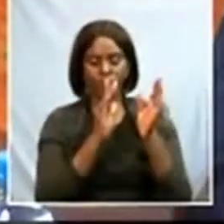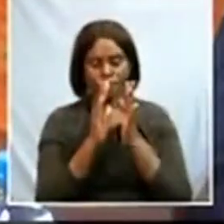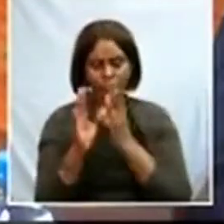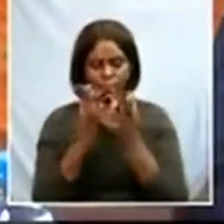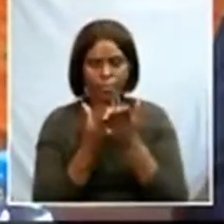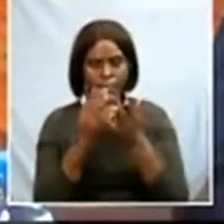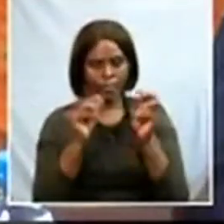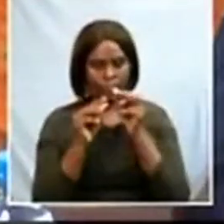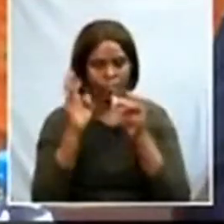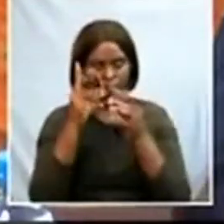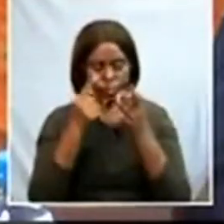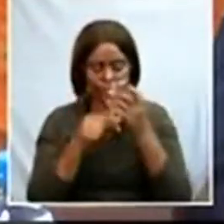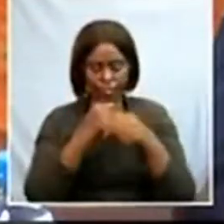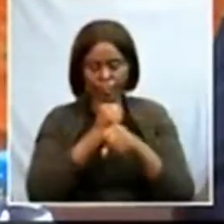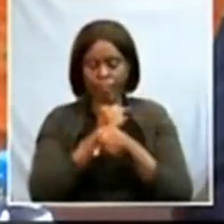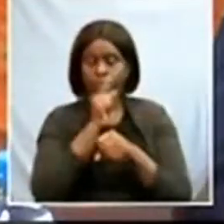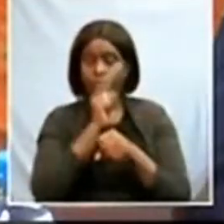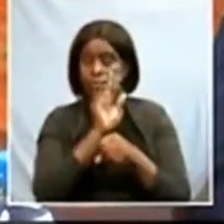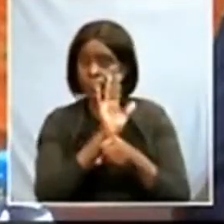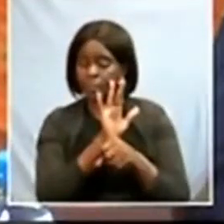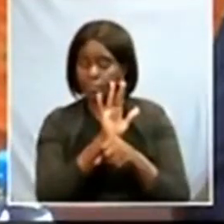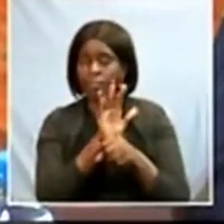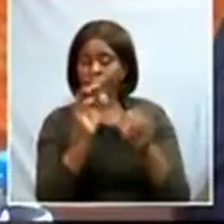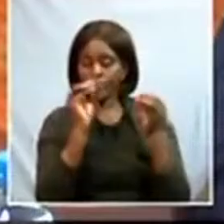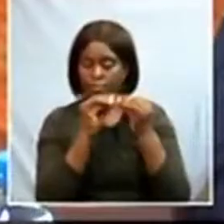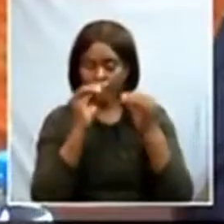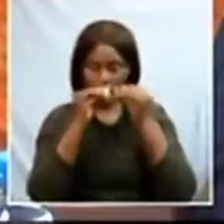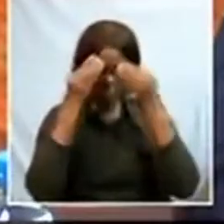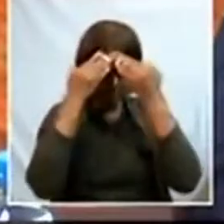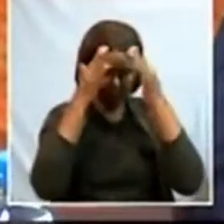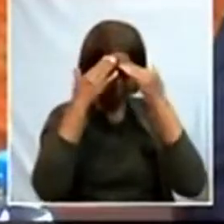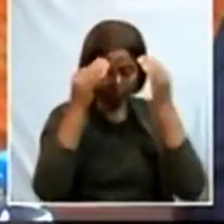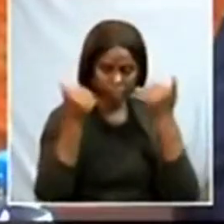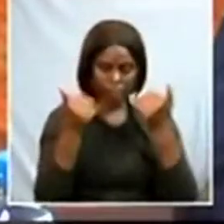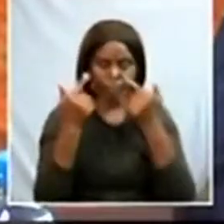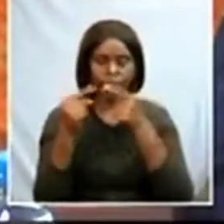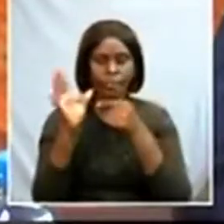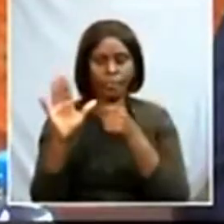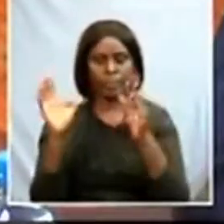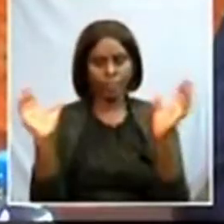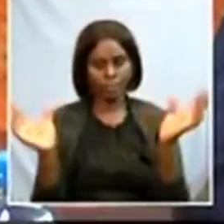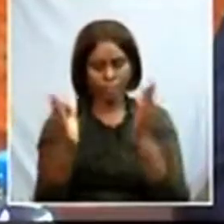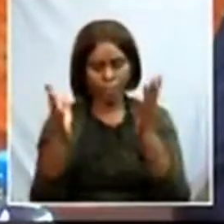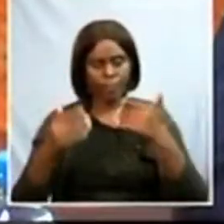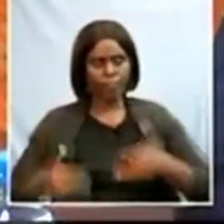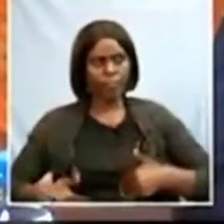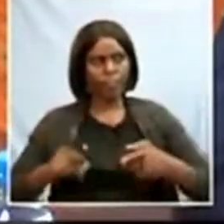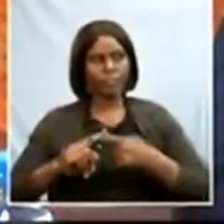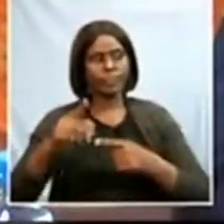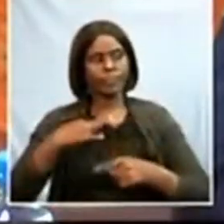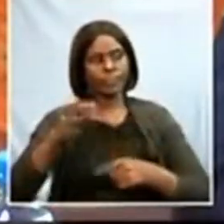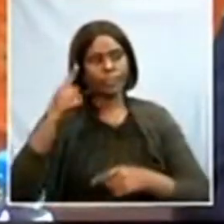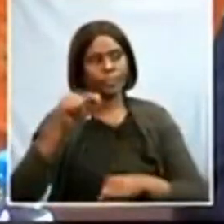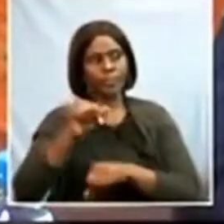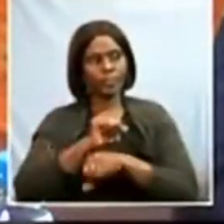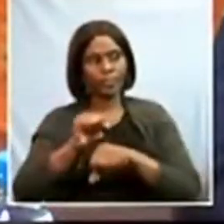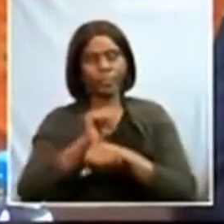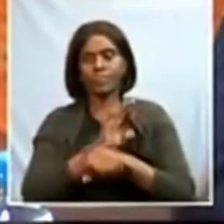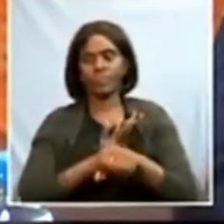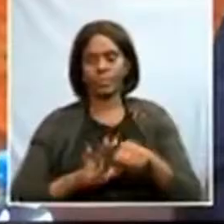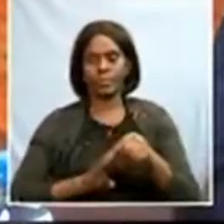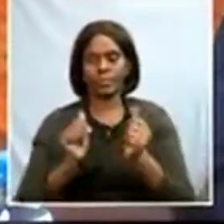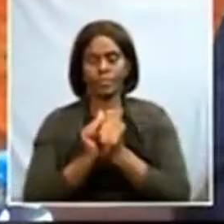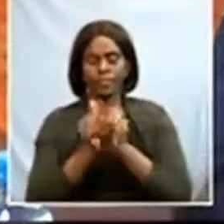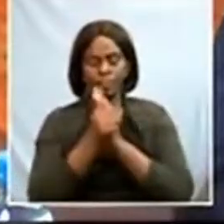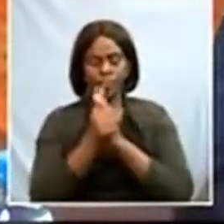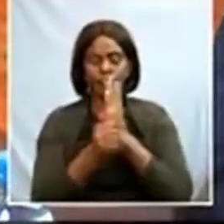measure, management to ensure that more sensitization are carried out, encouraging the youths to apply for secondary boarding